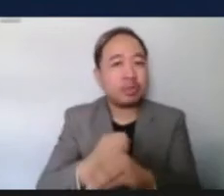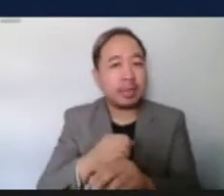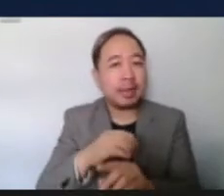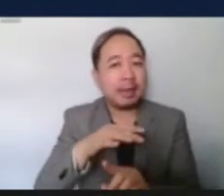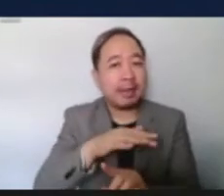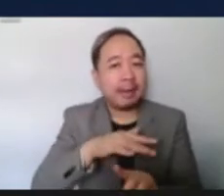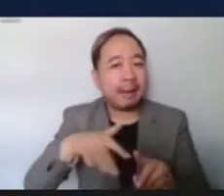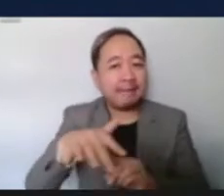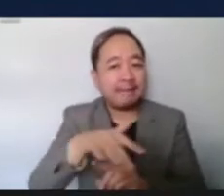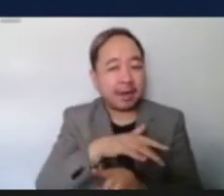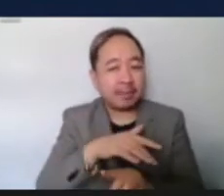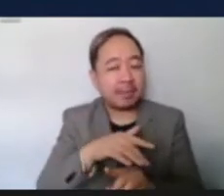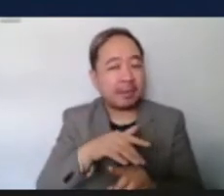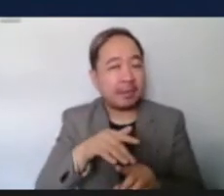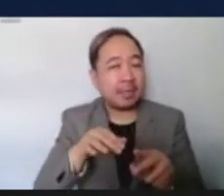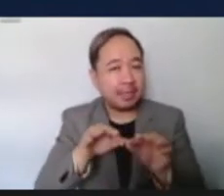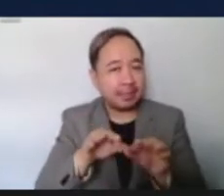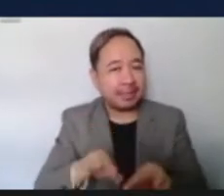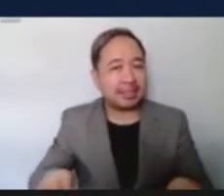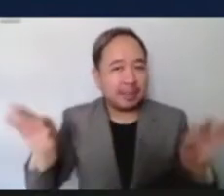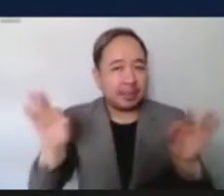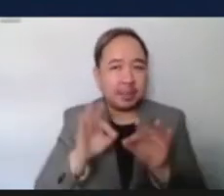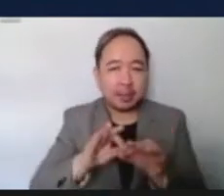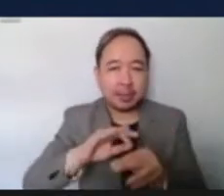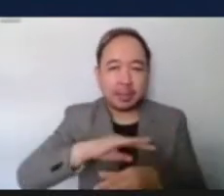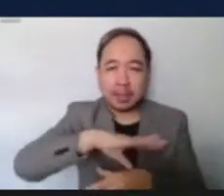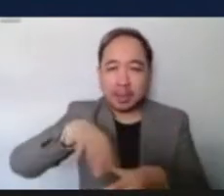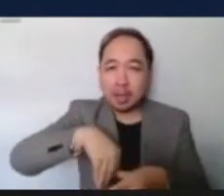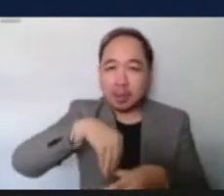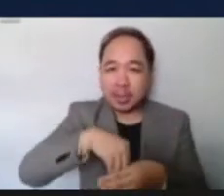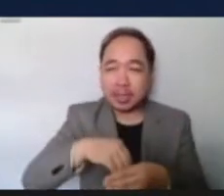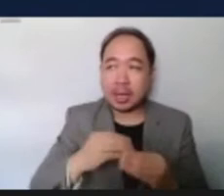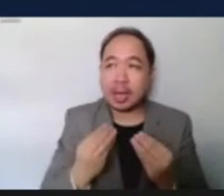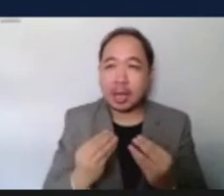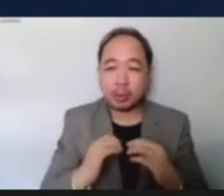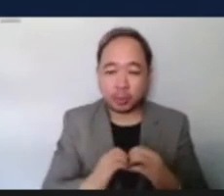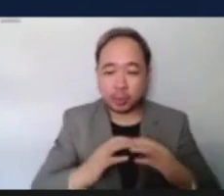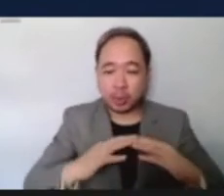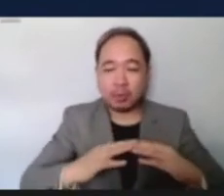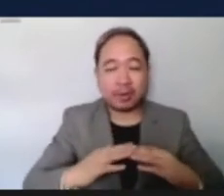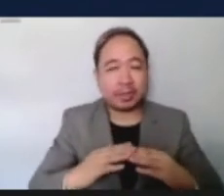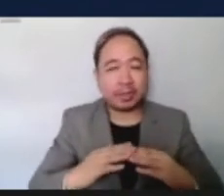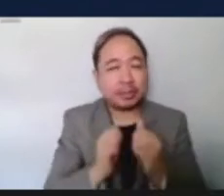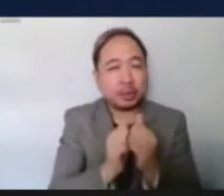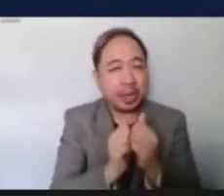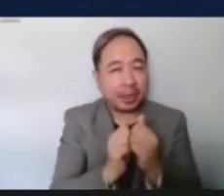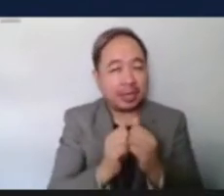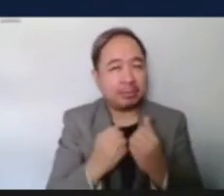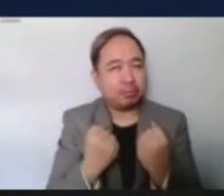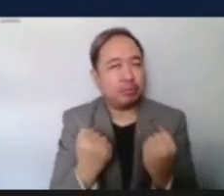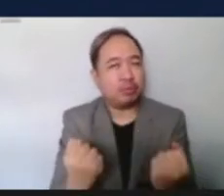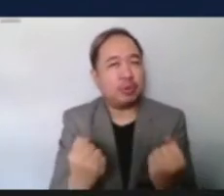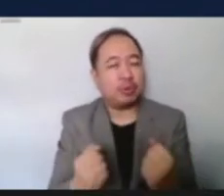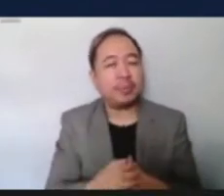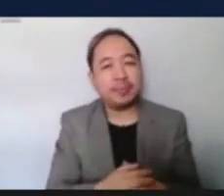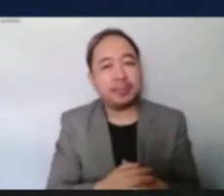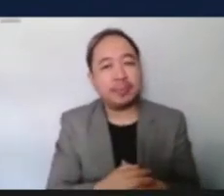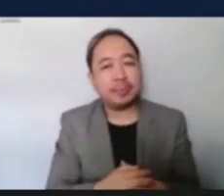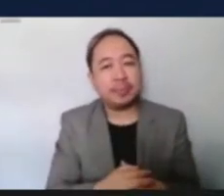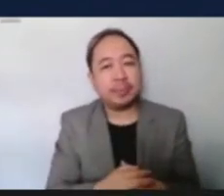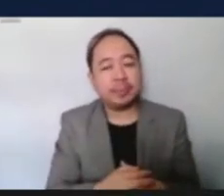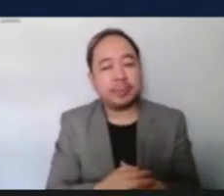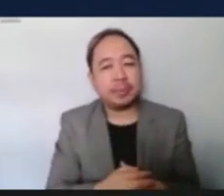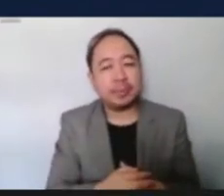is critical aspect to recover together recover stronger the reason is report on